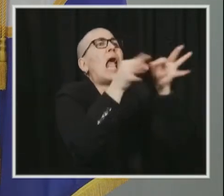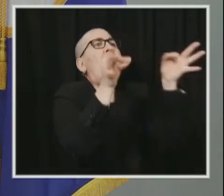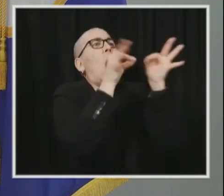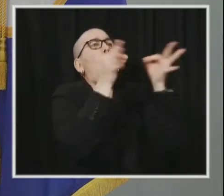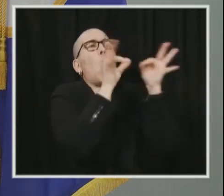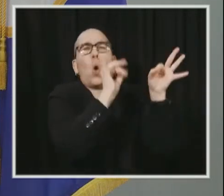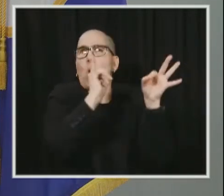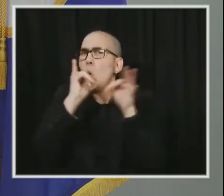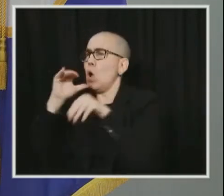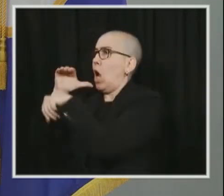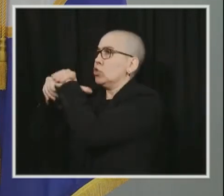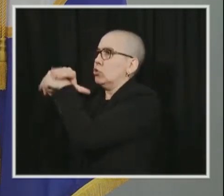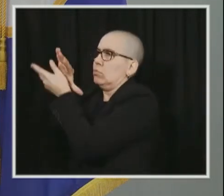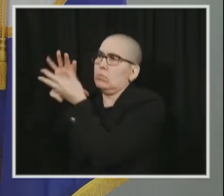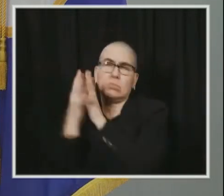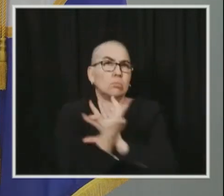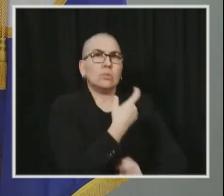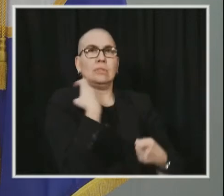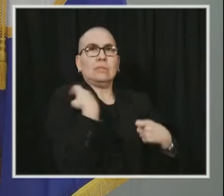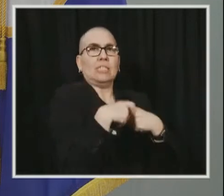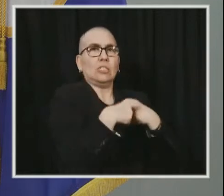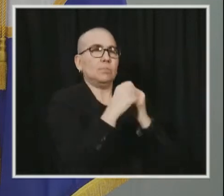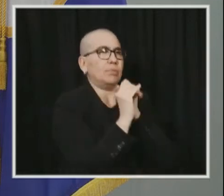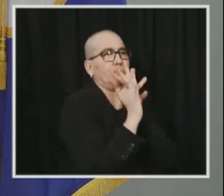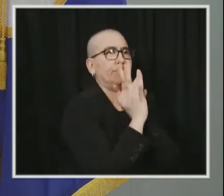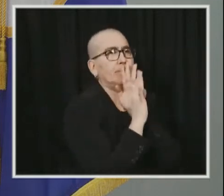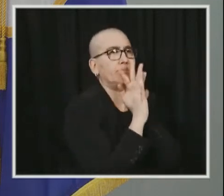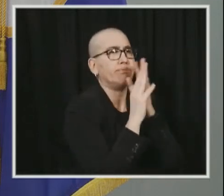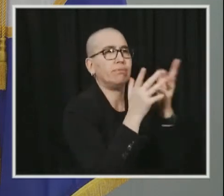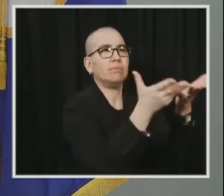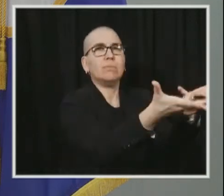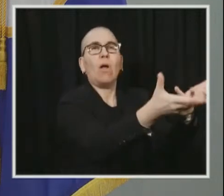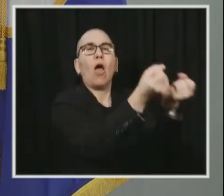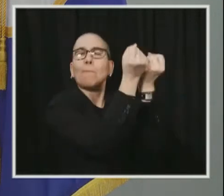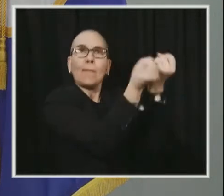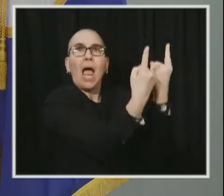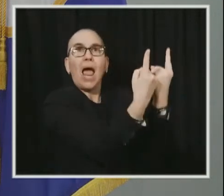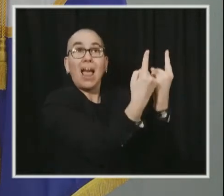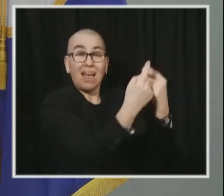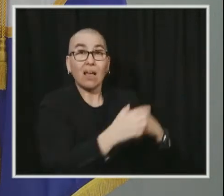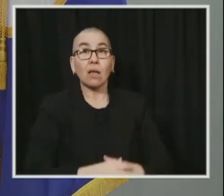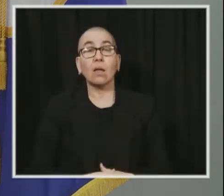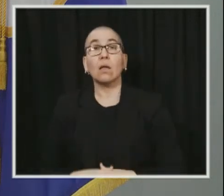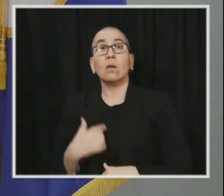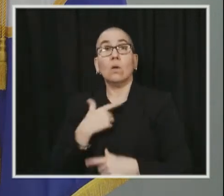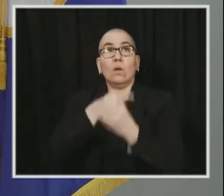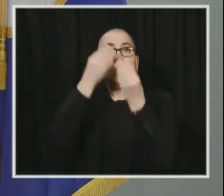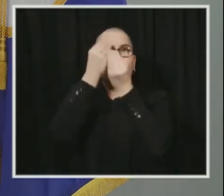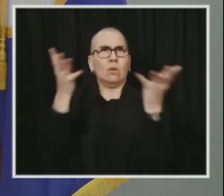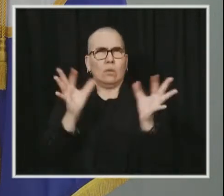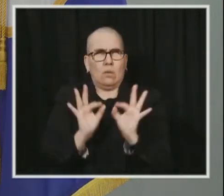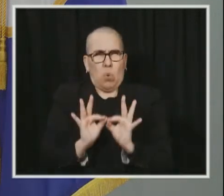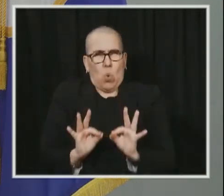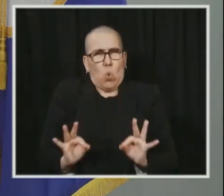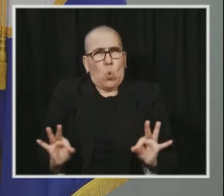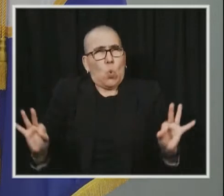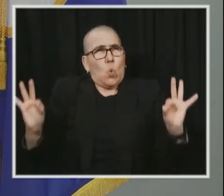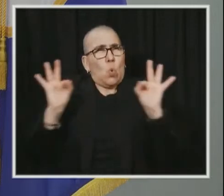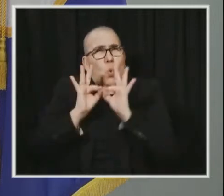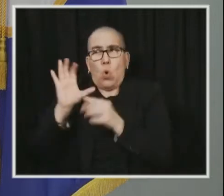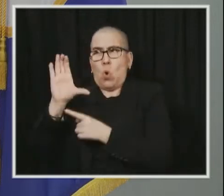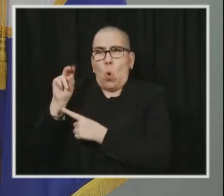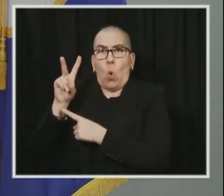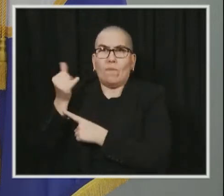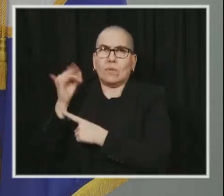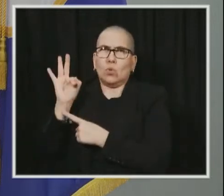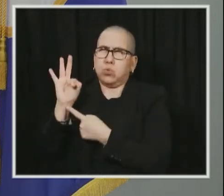share trusted information about their concerns. And we will share critical information about COVID-19 vaccine